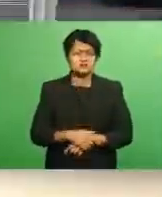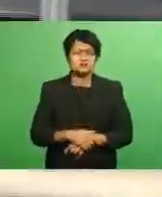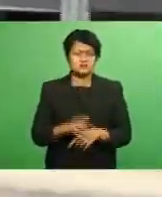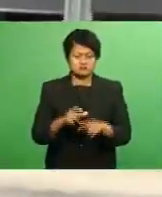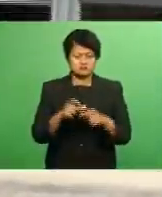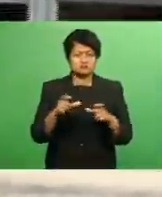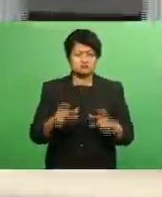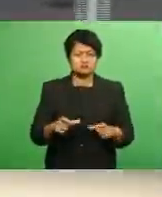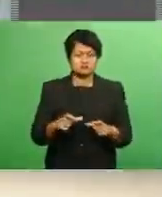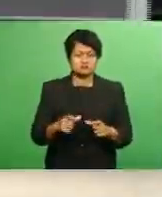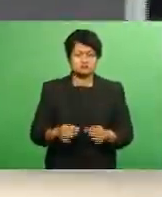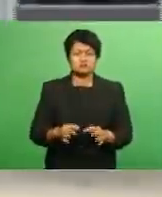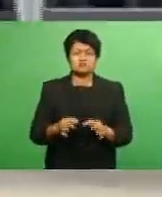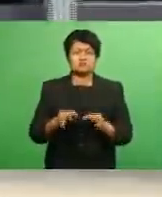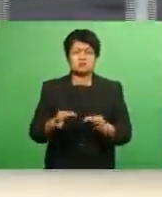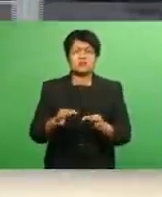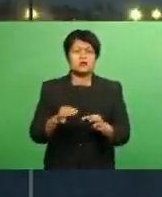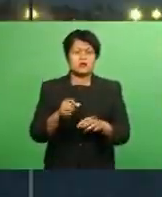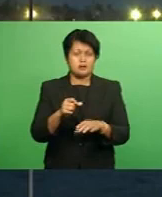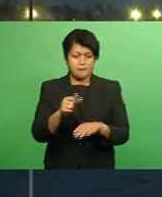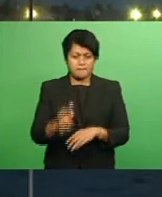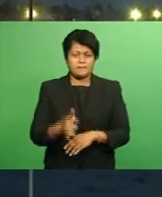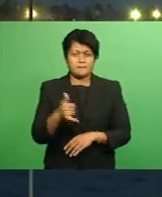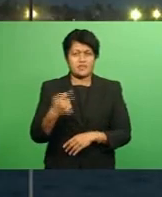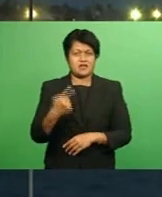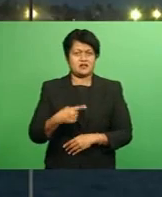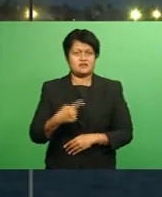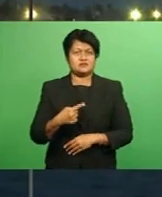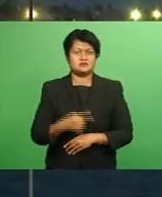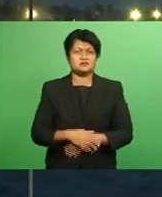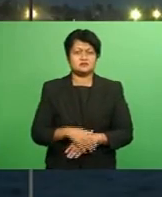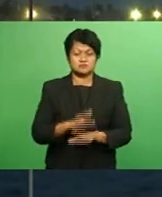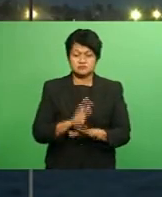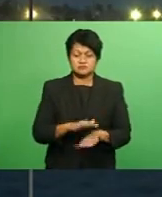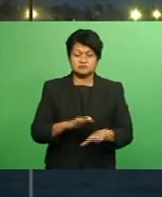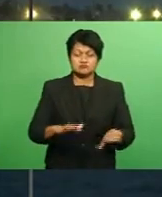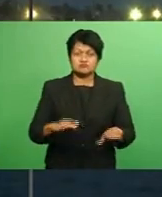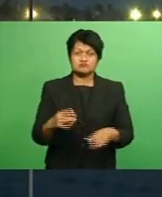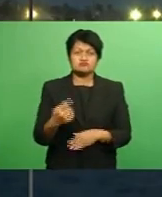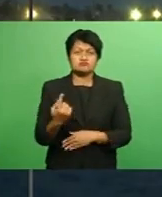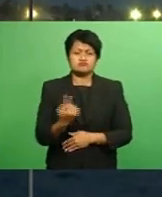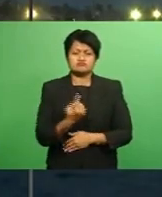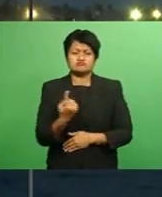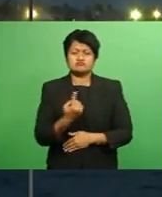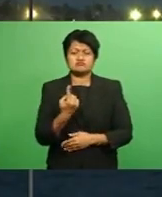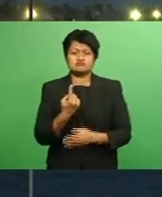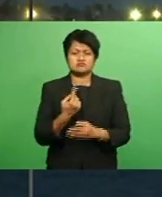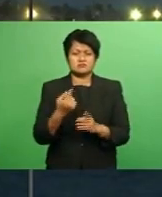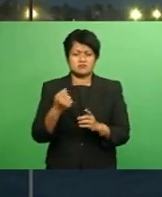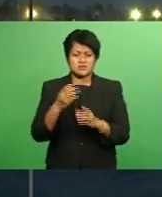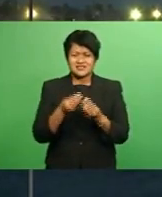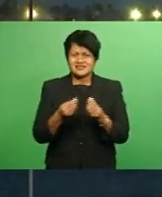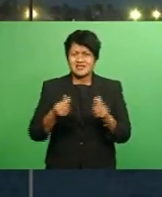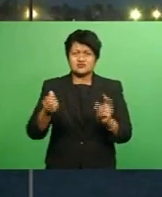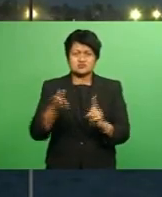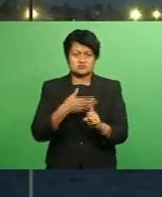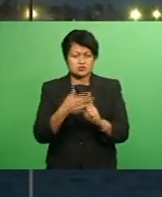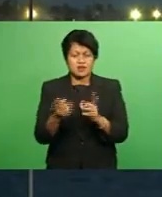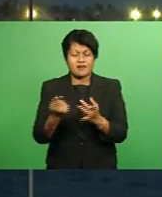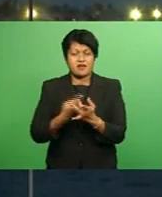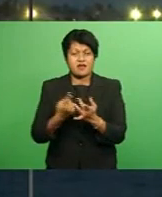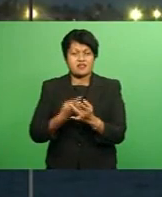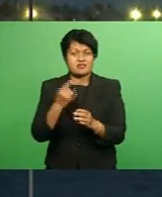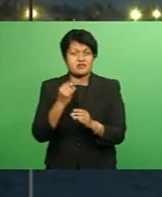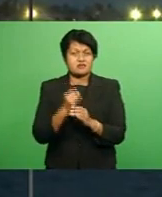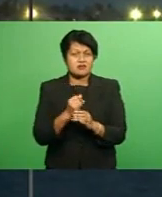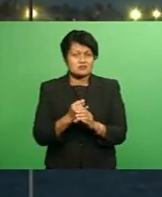been adjourned to May 11th. Children who are victims of sexual abuse or other crimes, or who've been